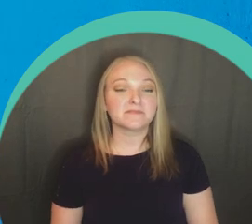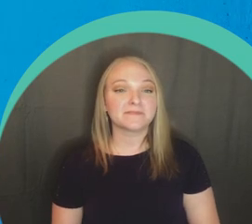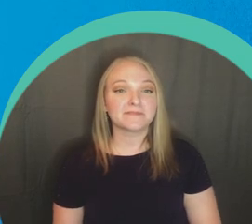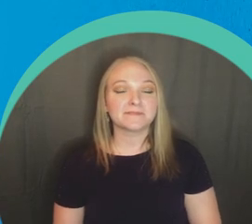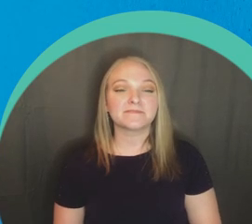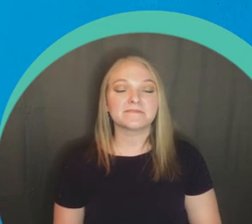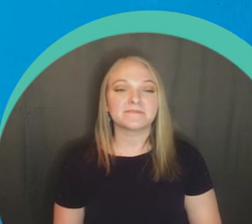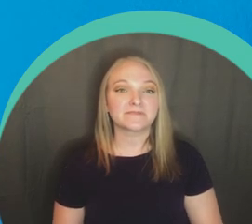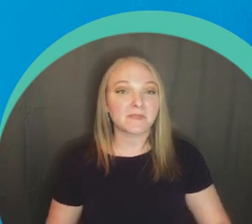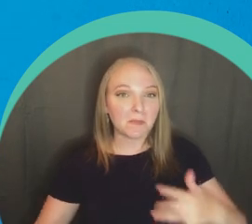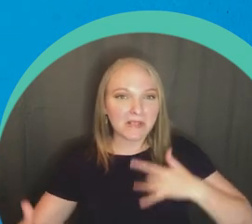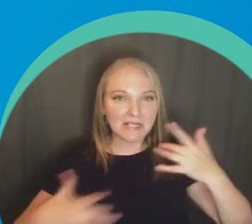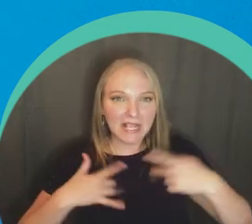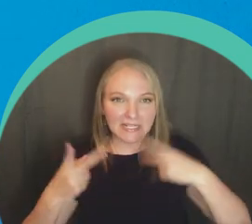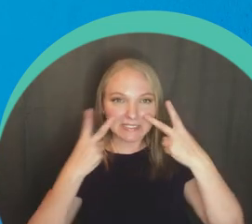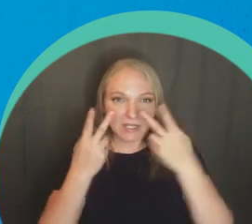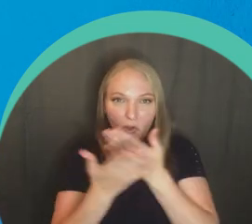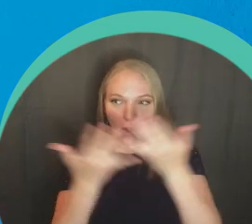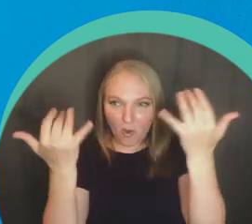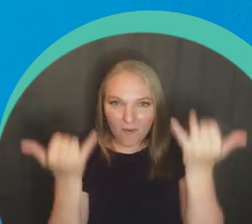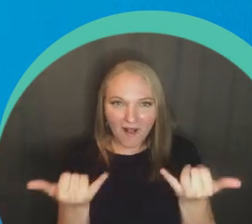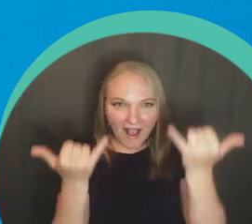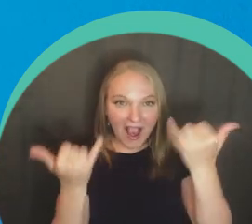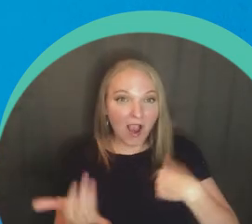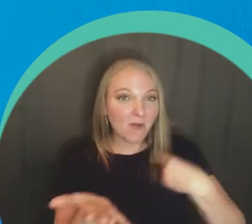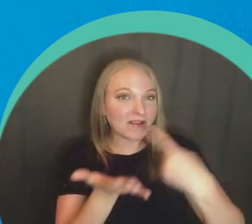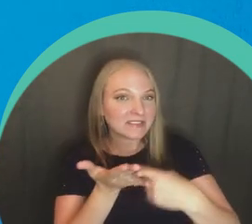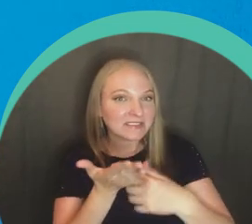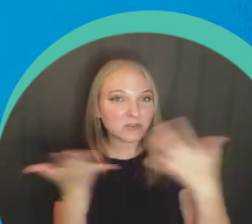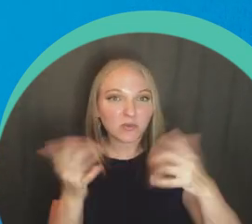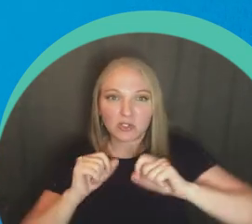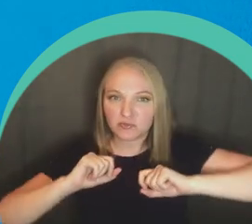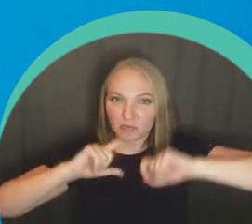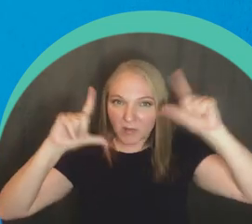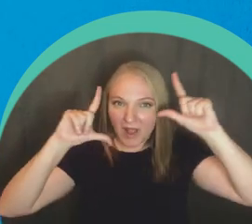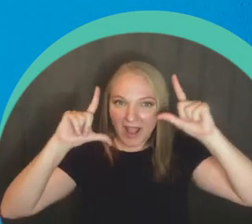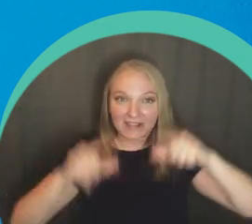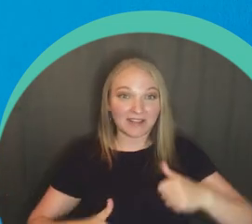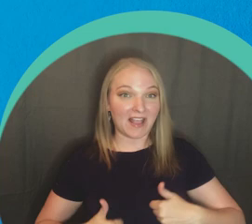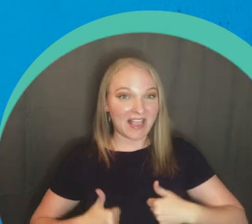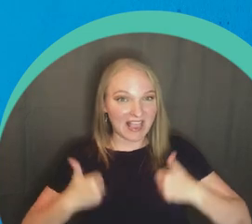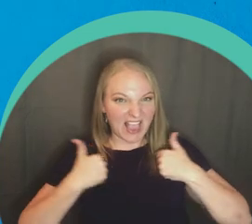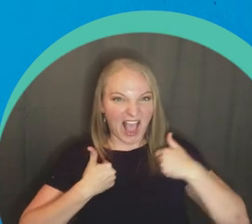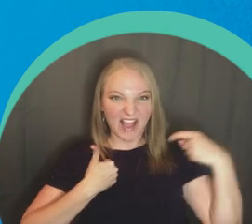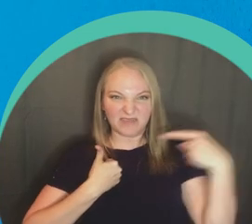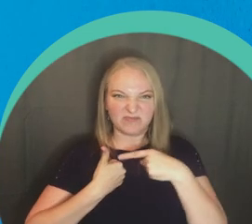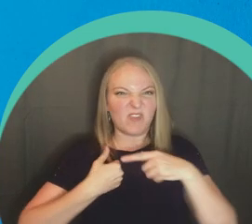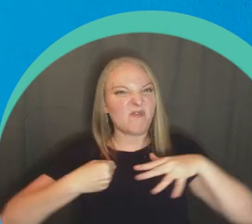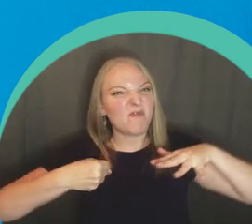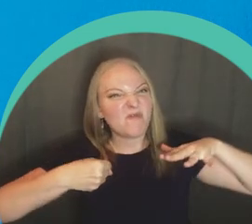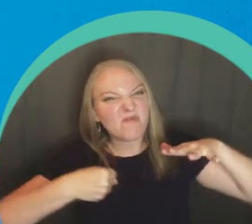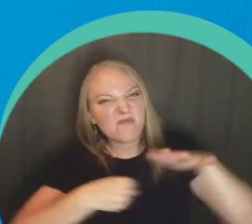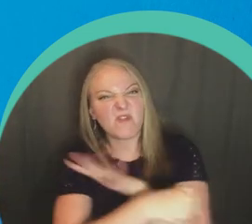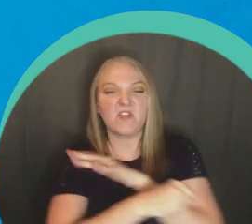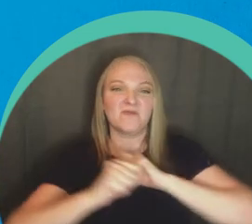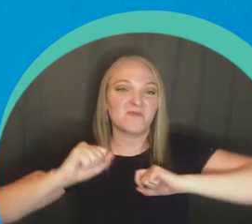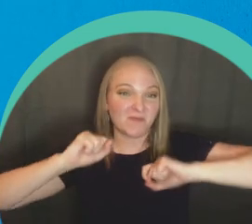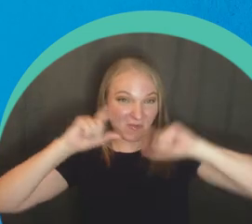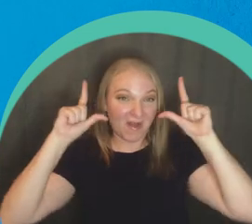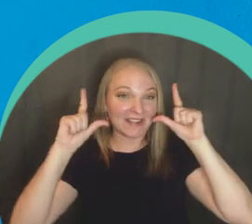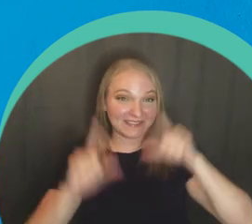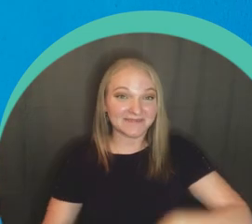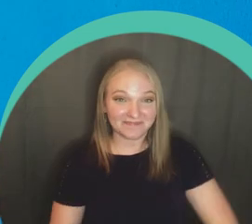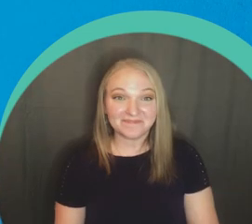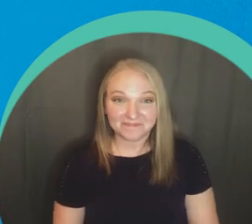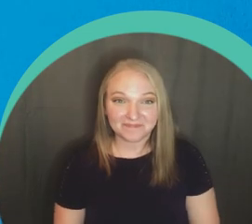talking about surprises. Life is full of surprises. Some surprises are ones that we are